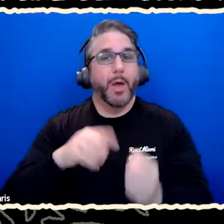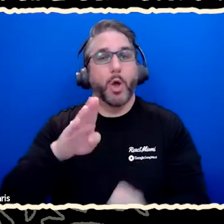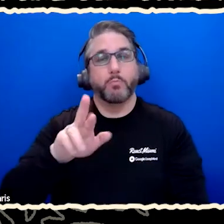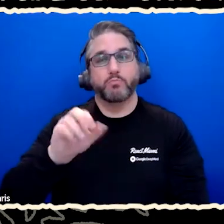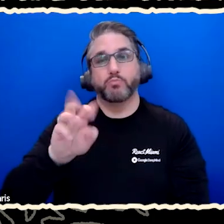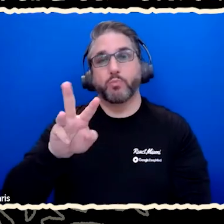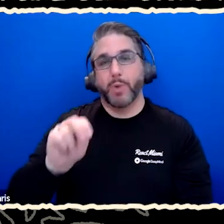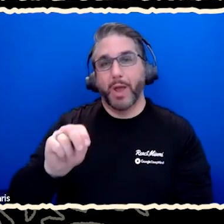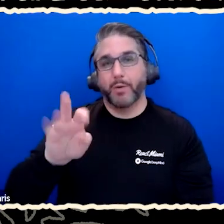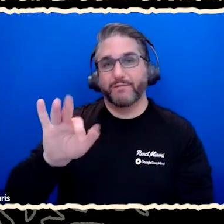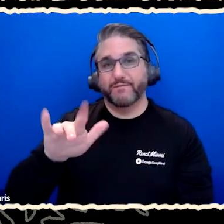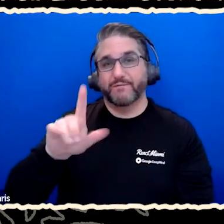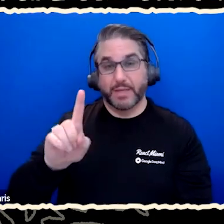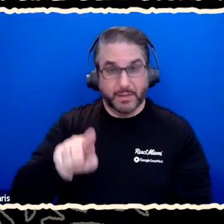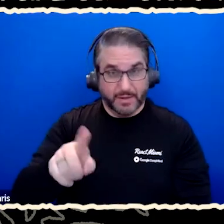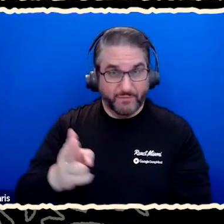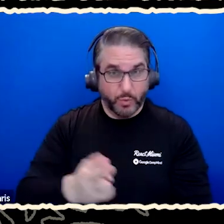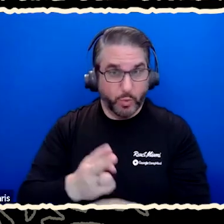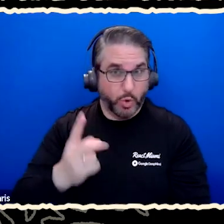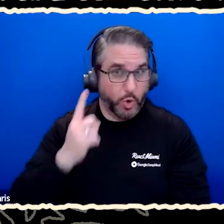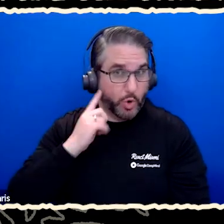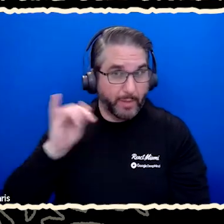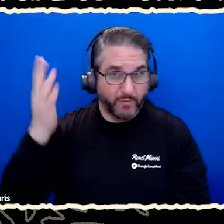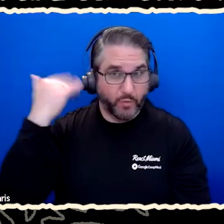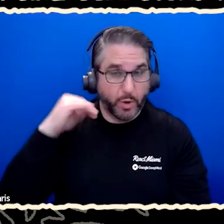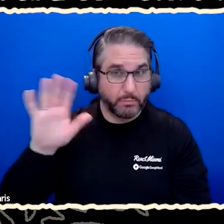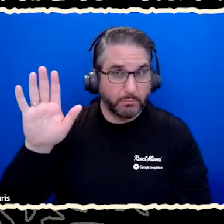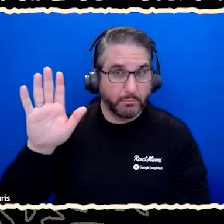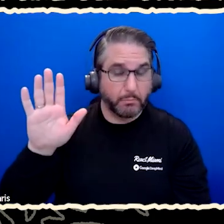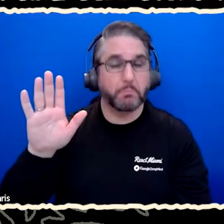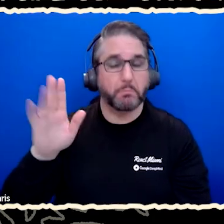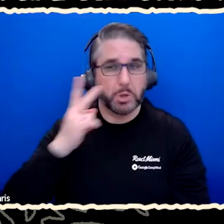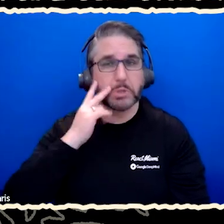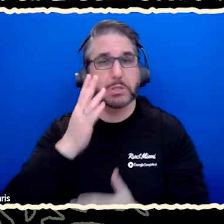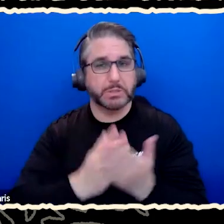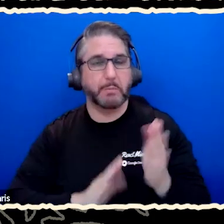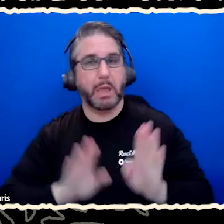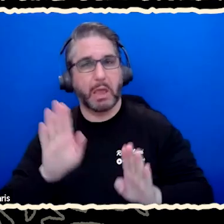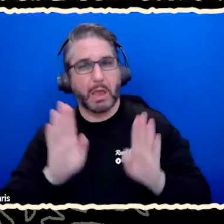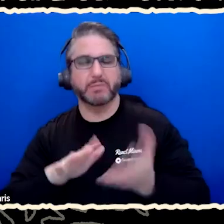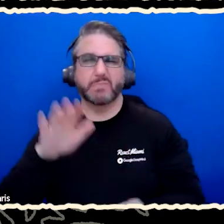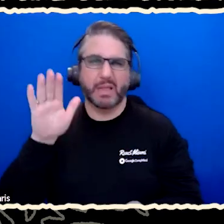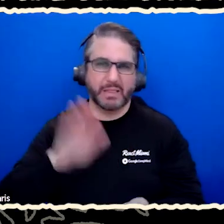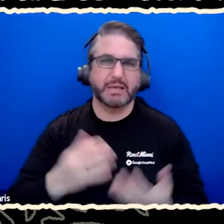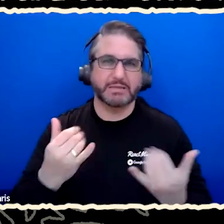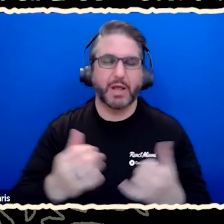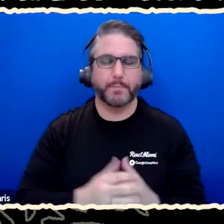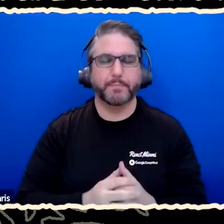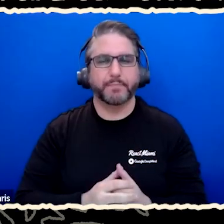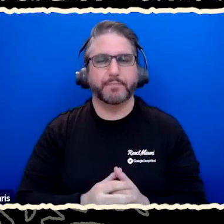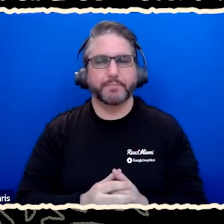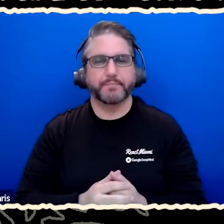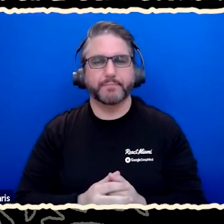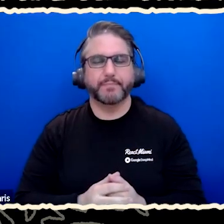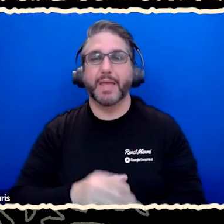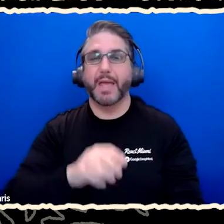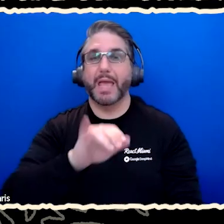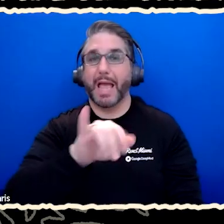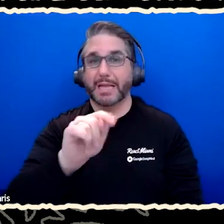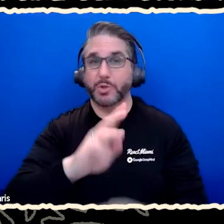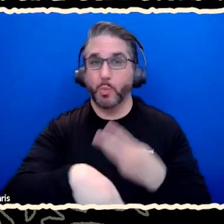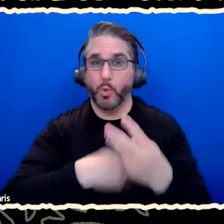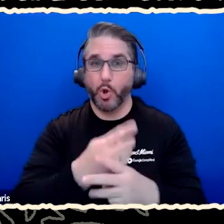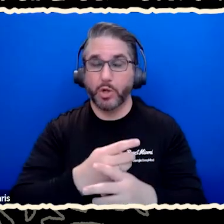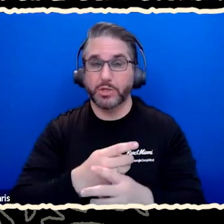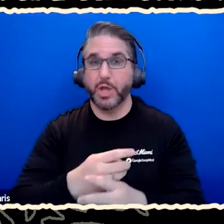or used it? Please raise your hand up. Okay, I see some hands, but less. That's good, because in IT, redundancy is in general